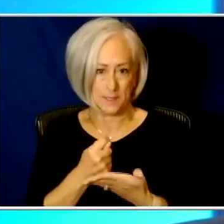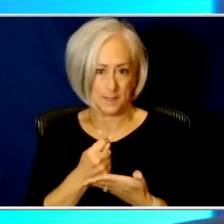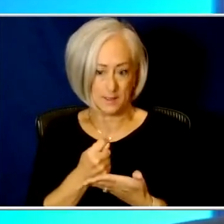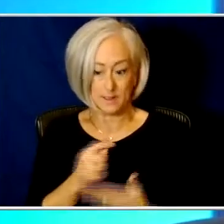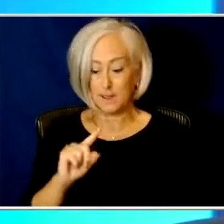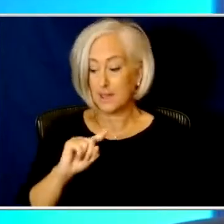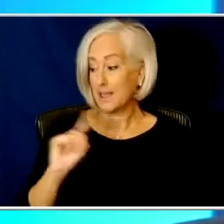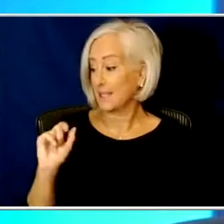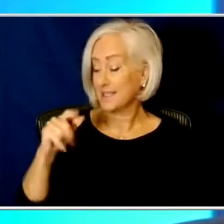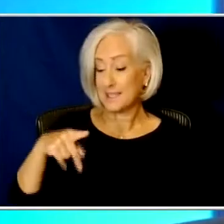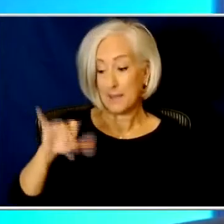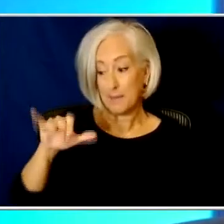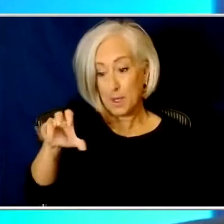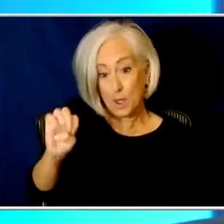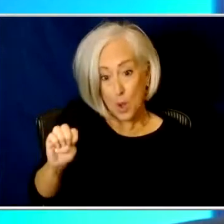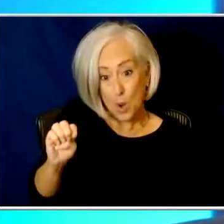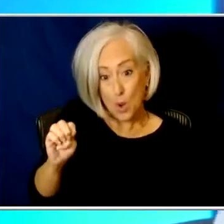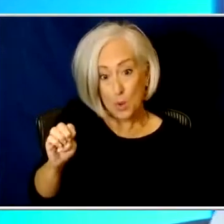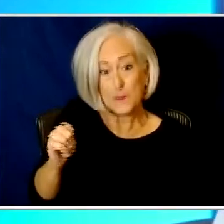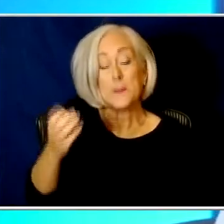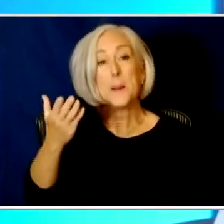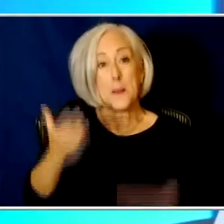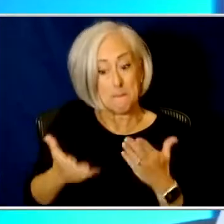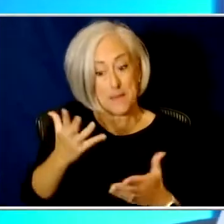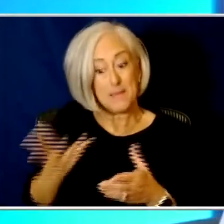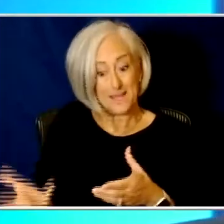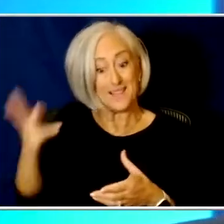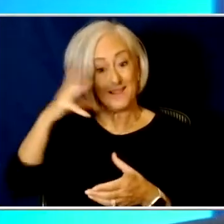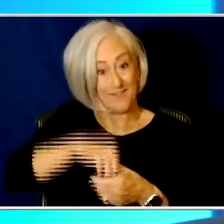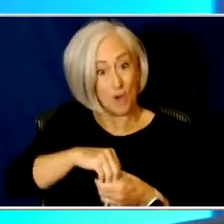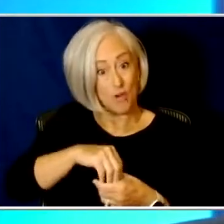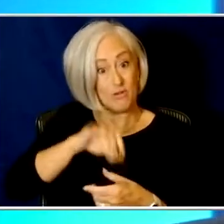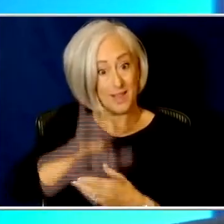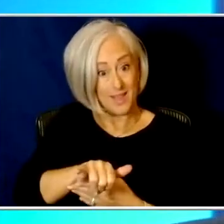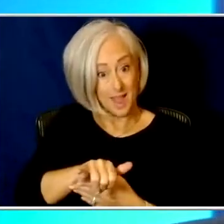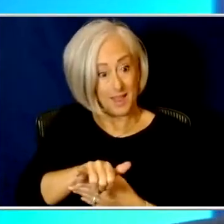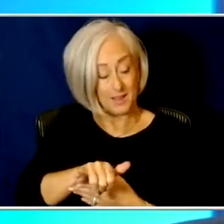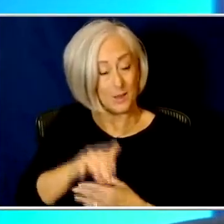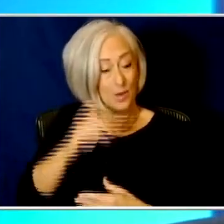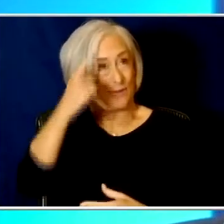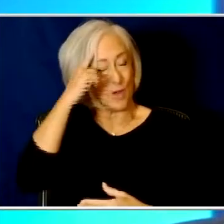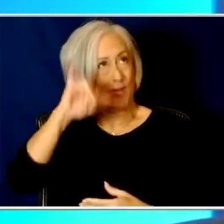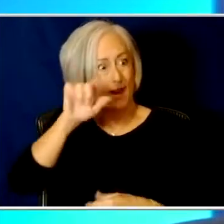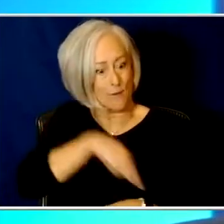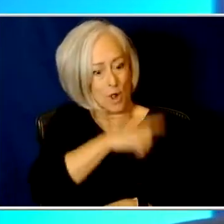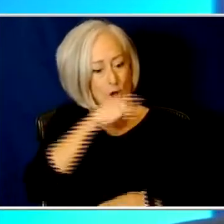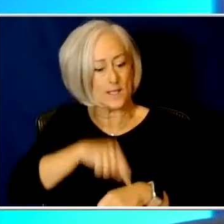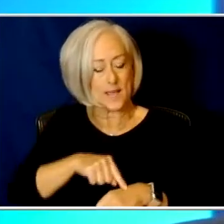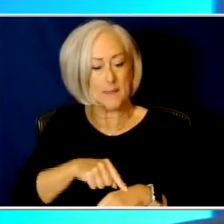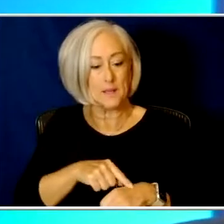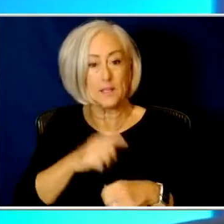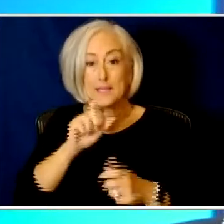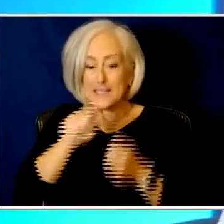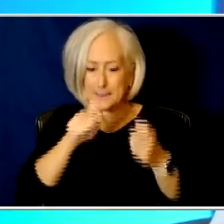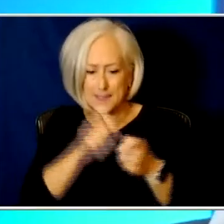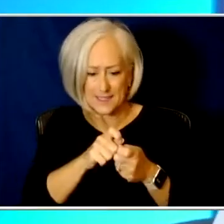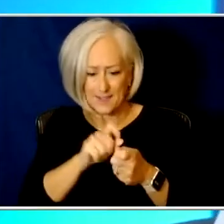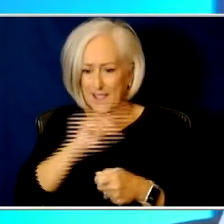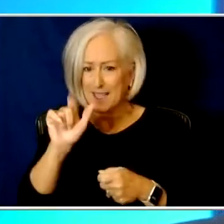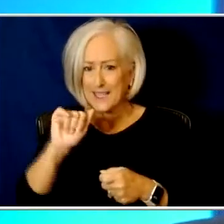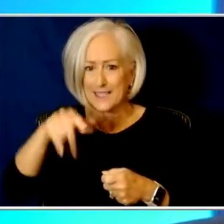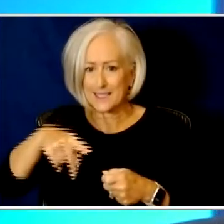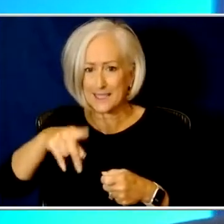role has been around for a long time. We know that individuals who live in certain zip codes have a higher incidence of breast cancer. And for